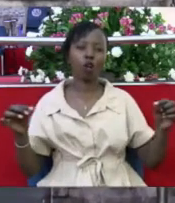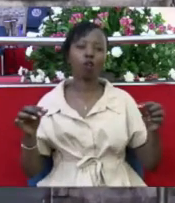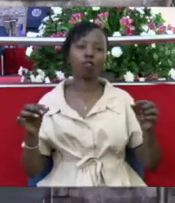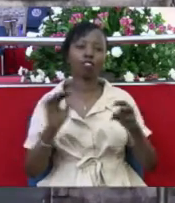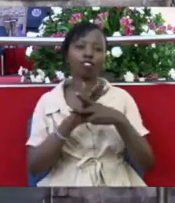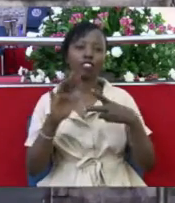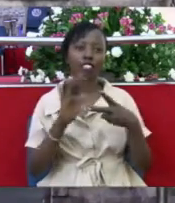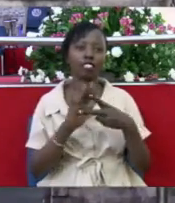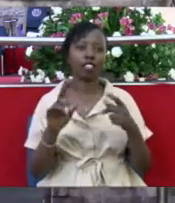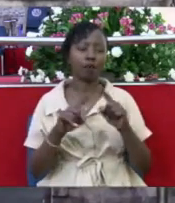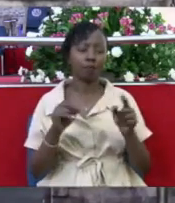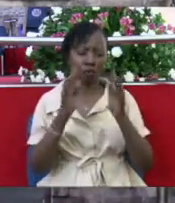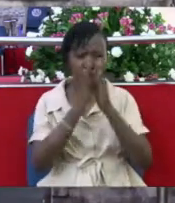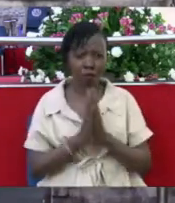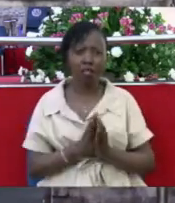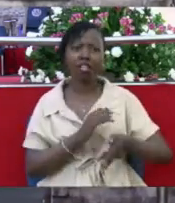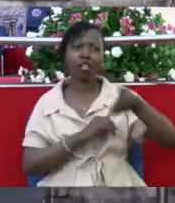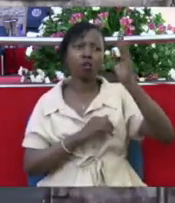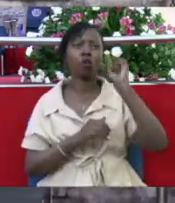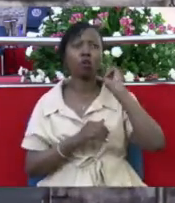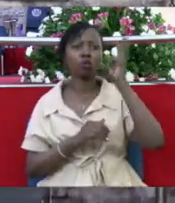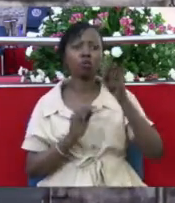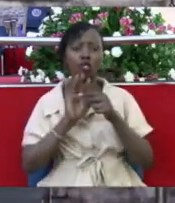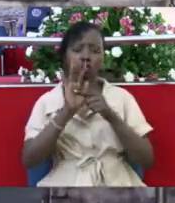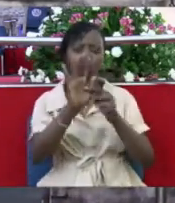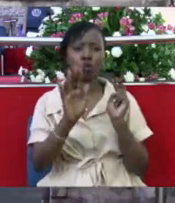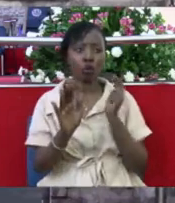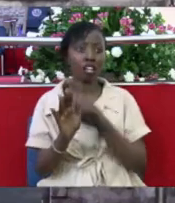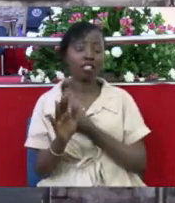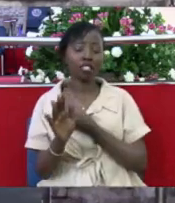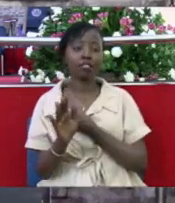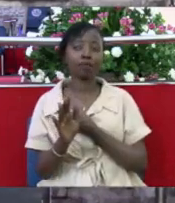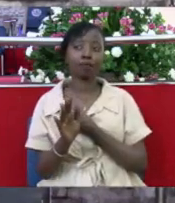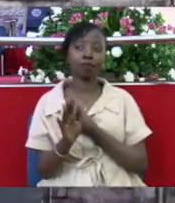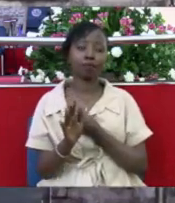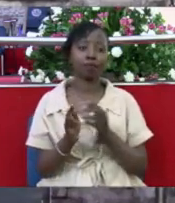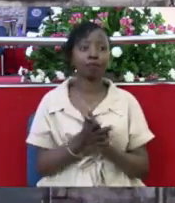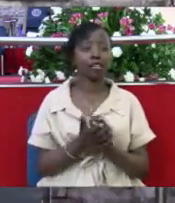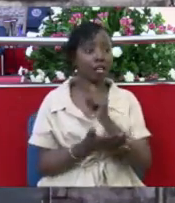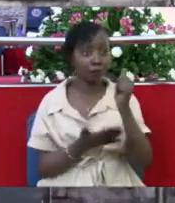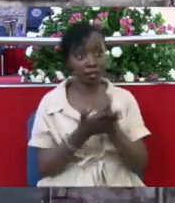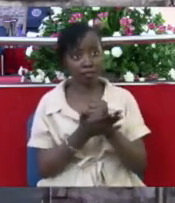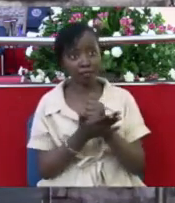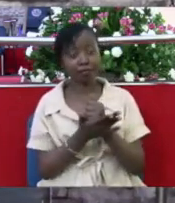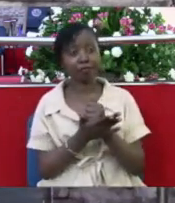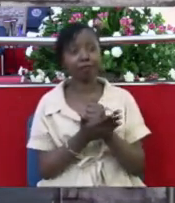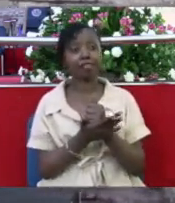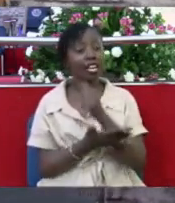kidogo. But we pray that God is going to reveal something to us. Amen. Mungu ataweza kutuonyesha kitu. Amen. Amen.